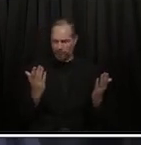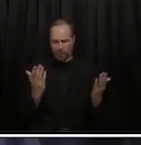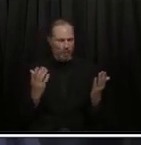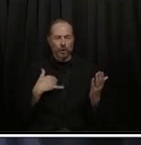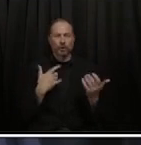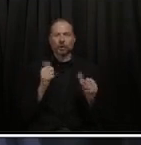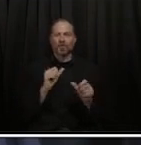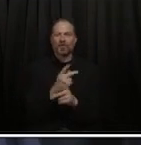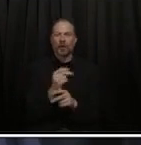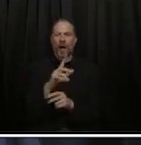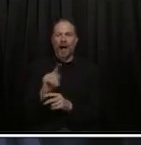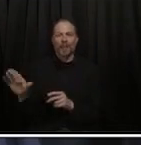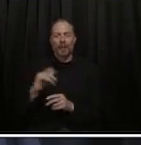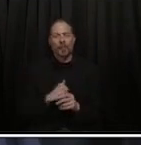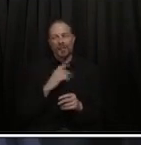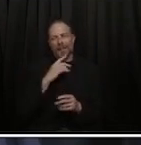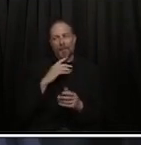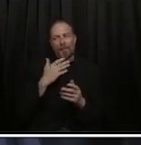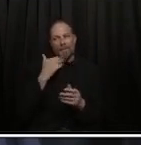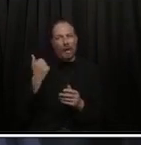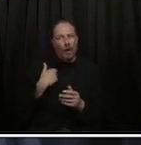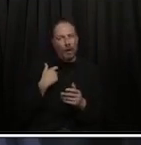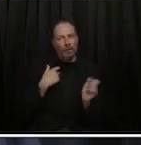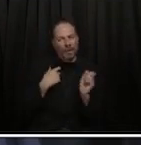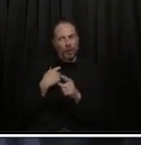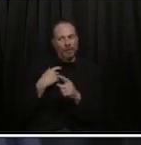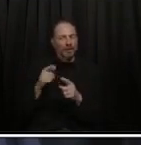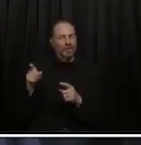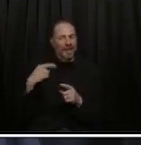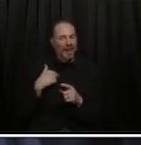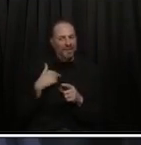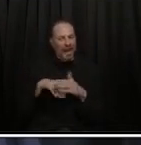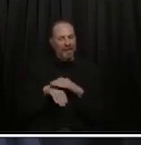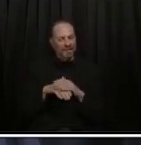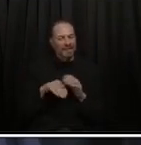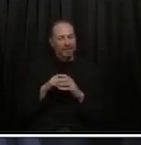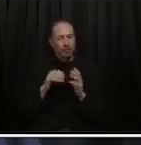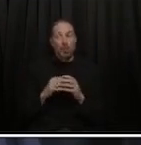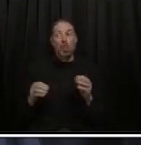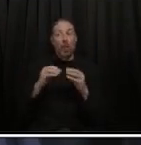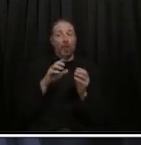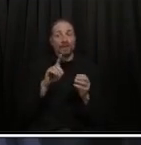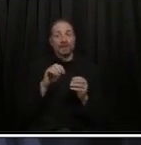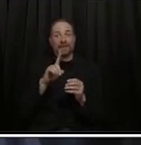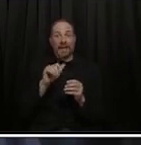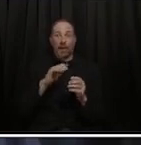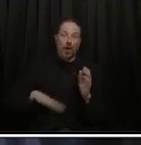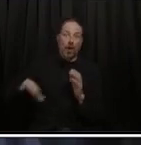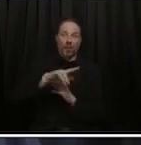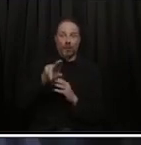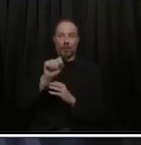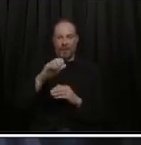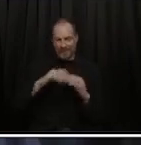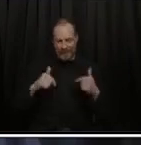going to be a better source of early information because they obviously have access to much larger data sets than we would here in Colorado.